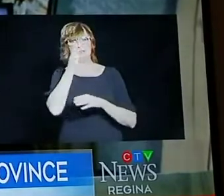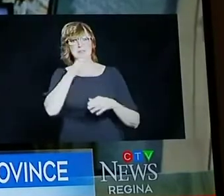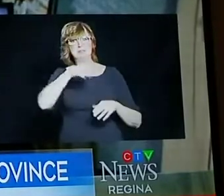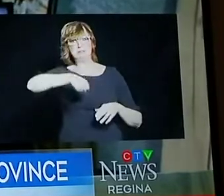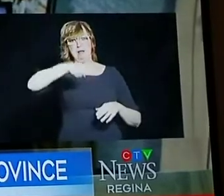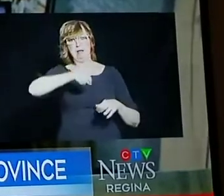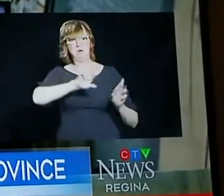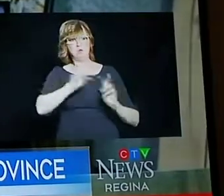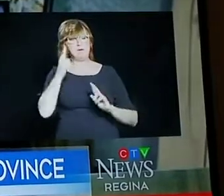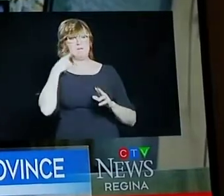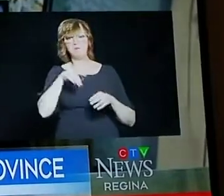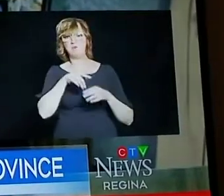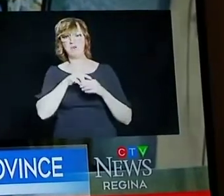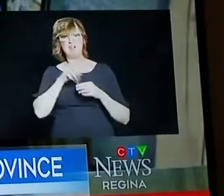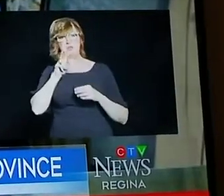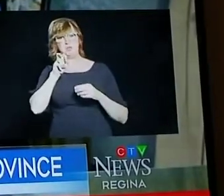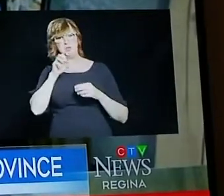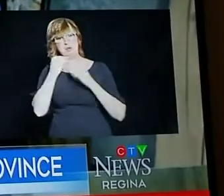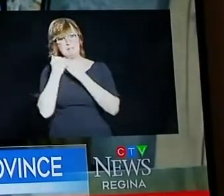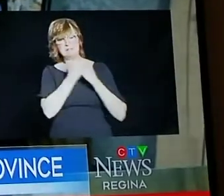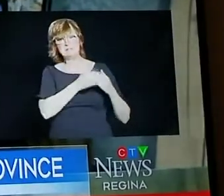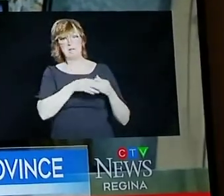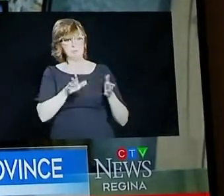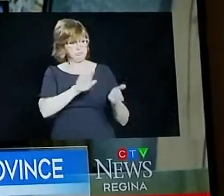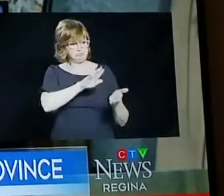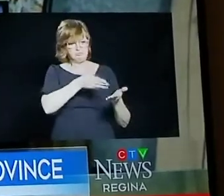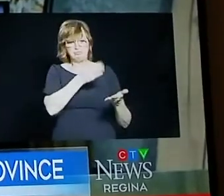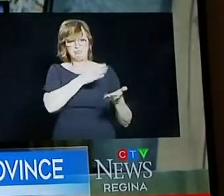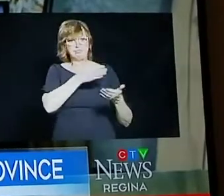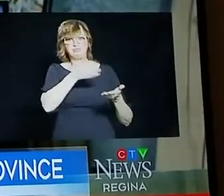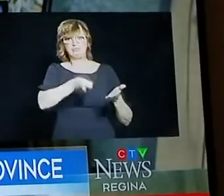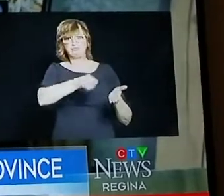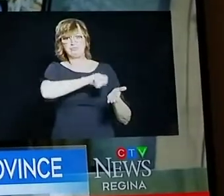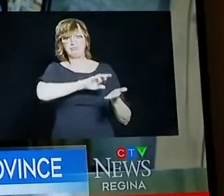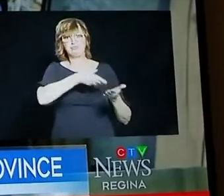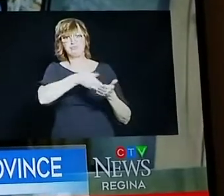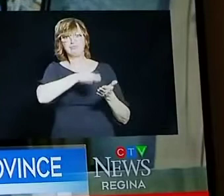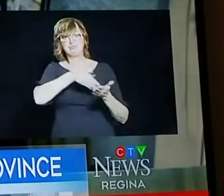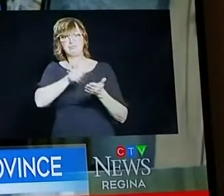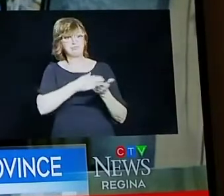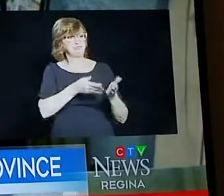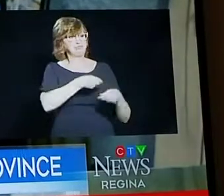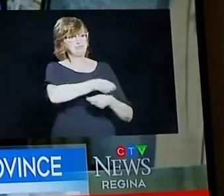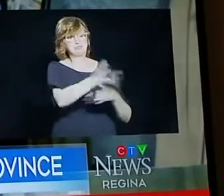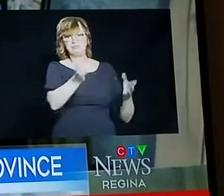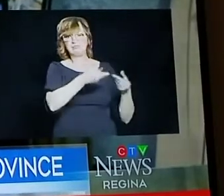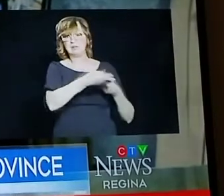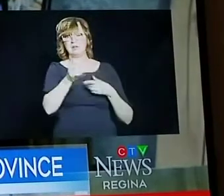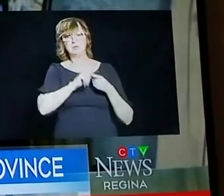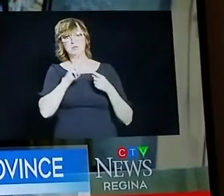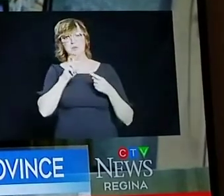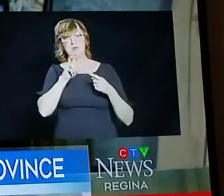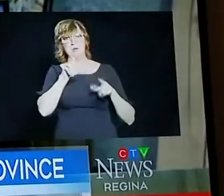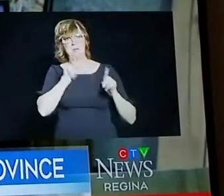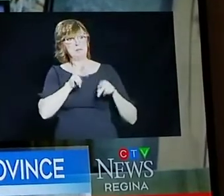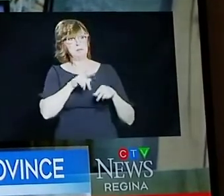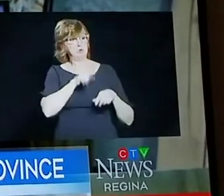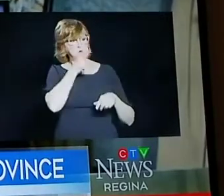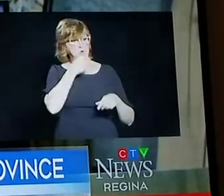need. Meanwhile, in Prince Albert, 79-year-old Eleanor Land decided to fire up her 4 bread